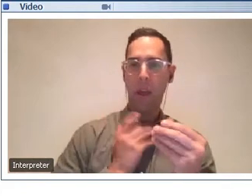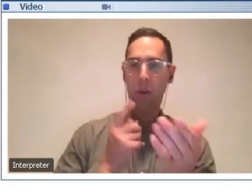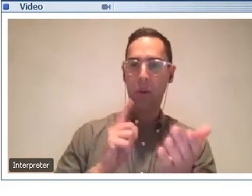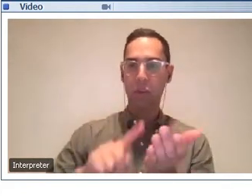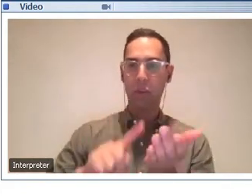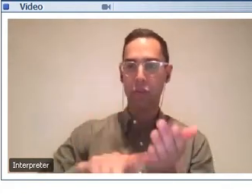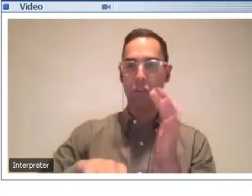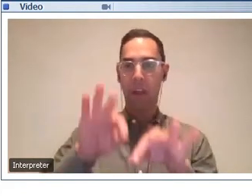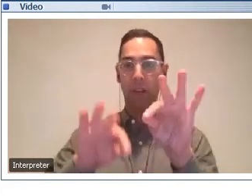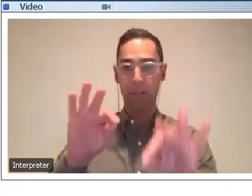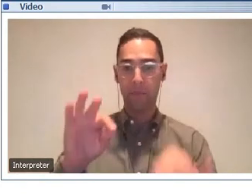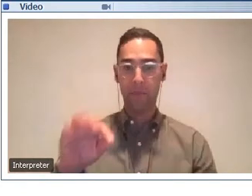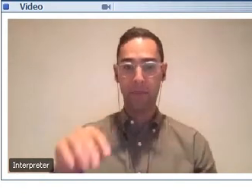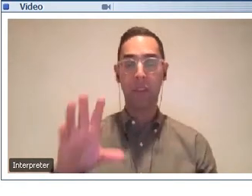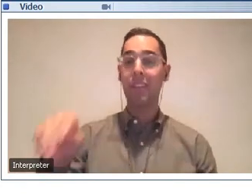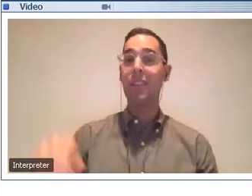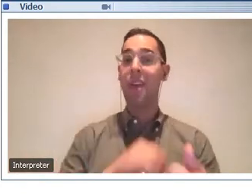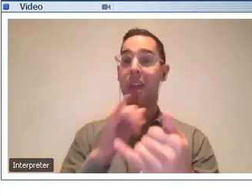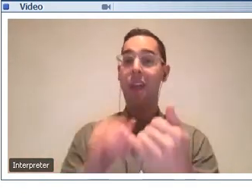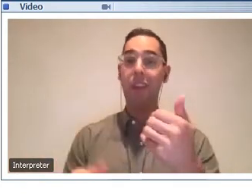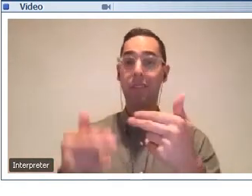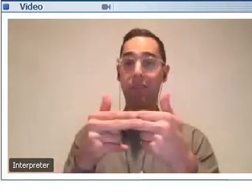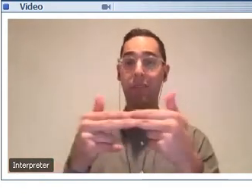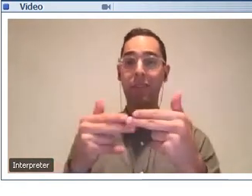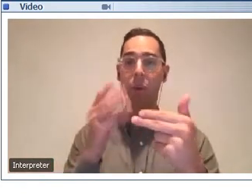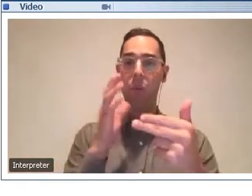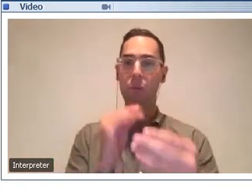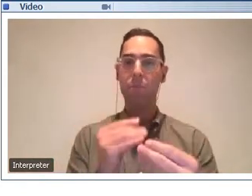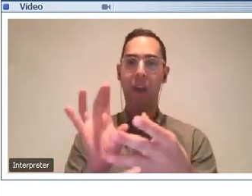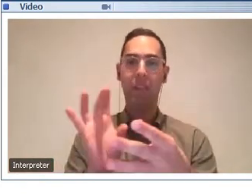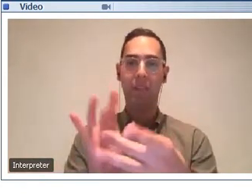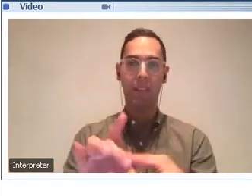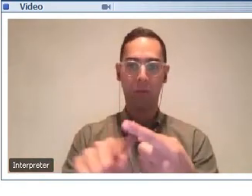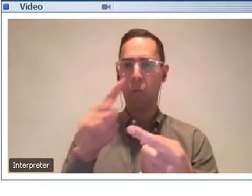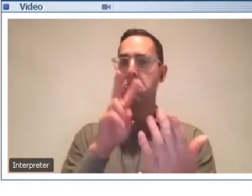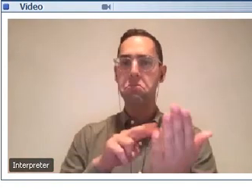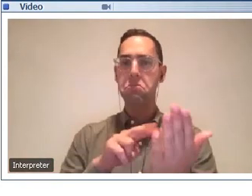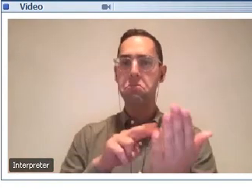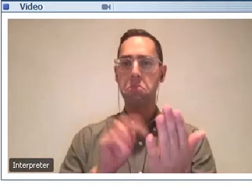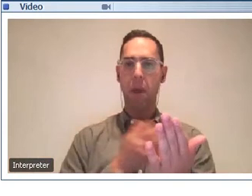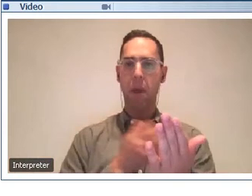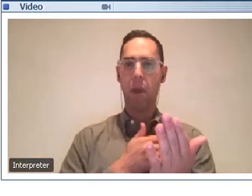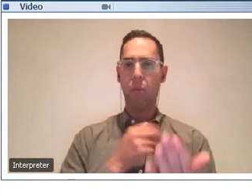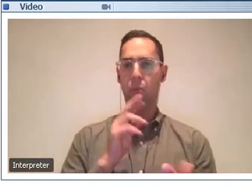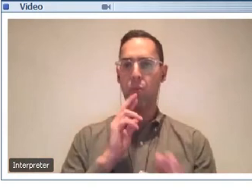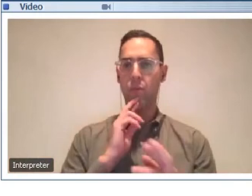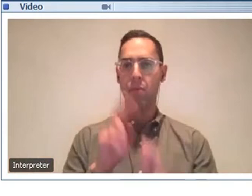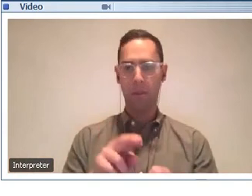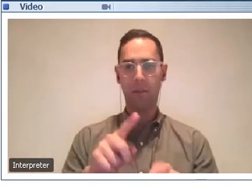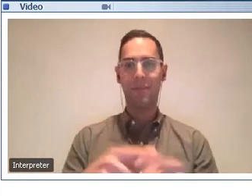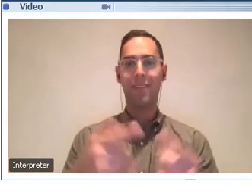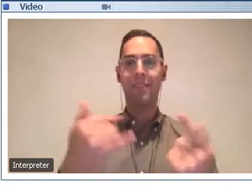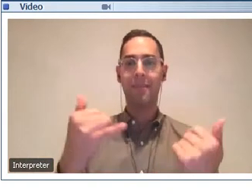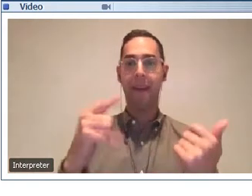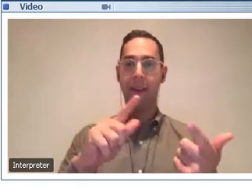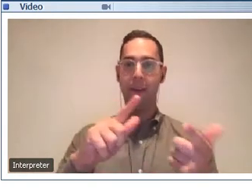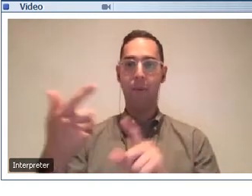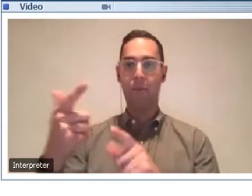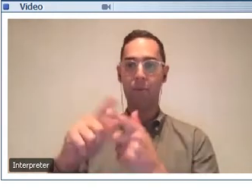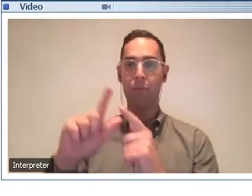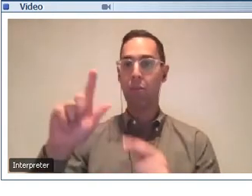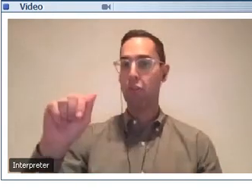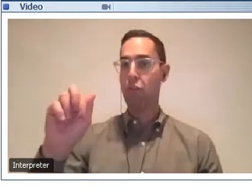the end where you can access our report. And with that, I'm going to turn it over to Lauren. And she's going to talk a